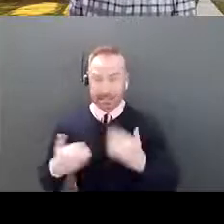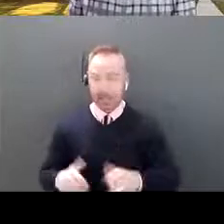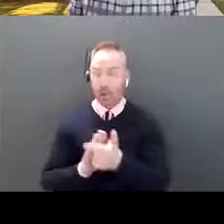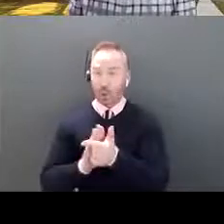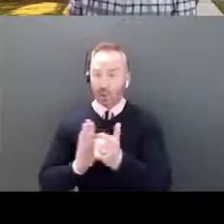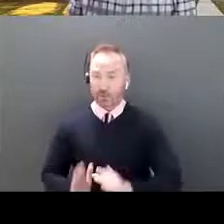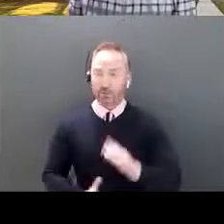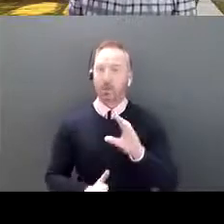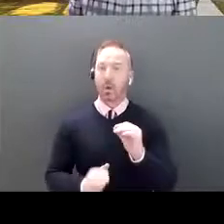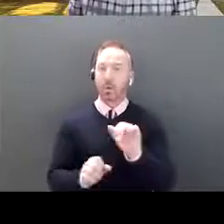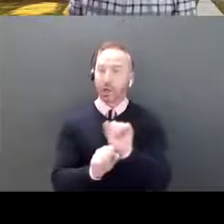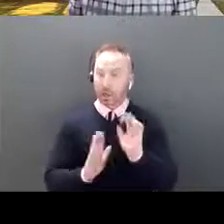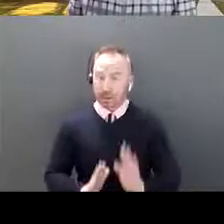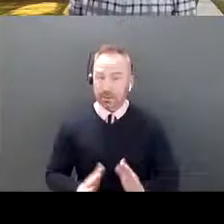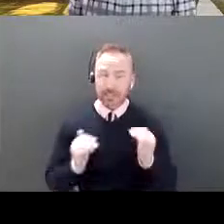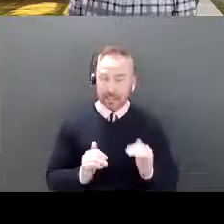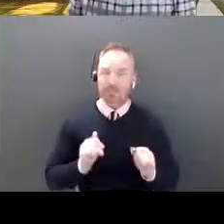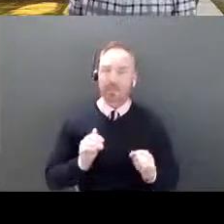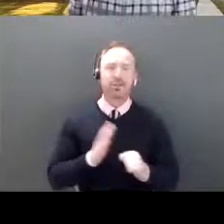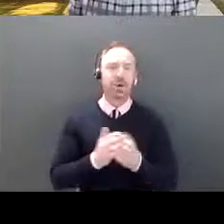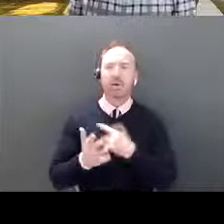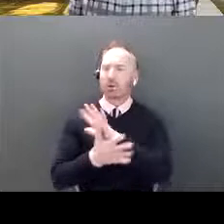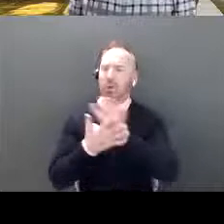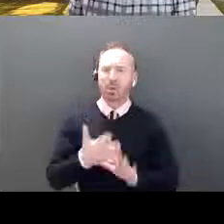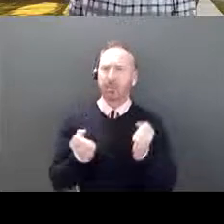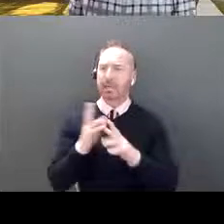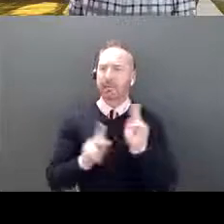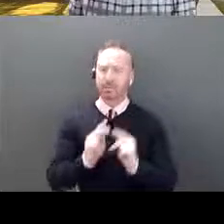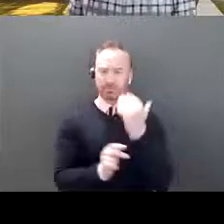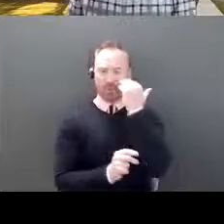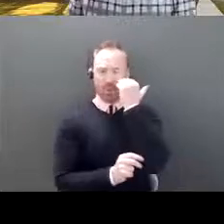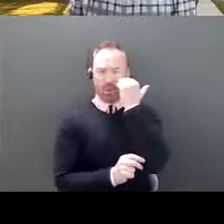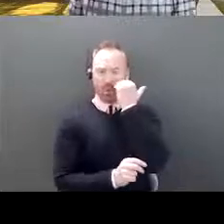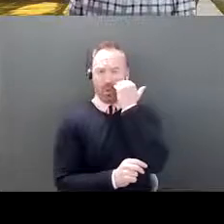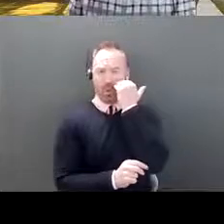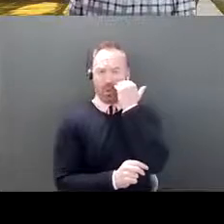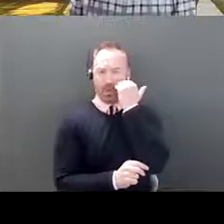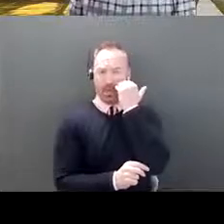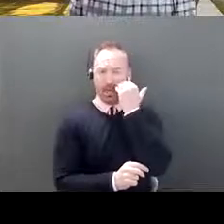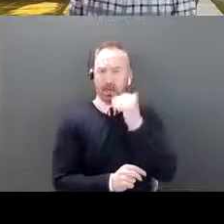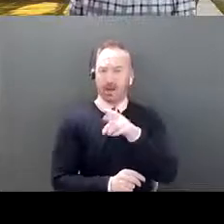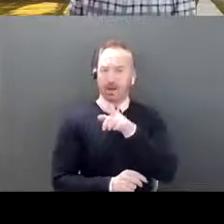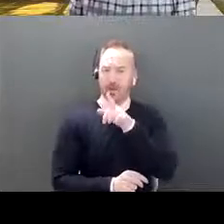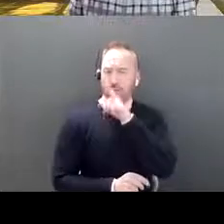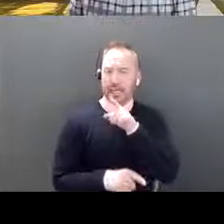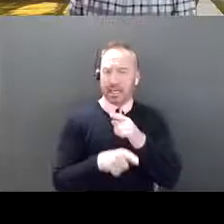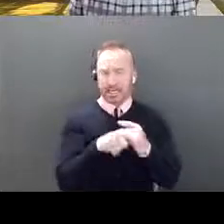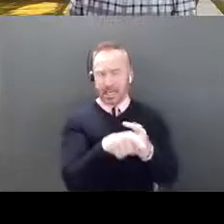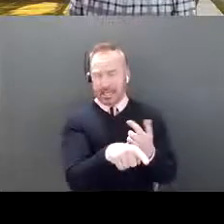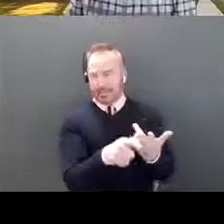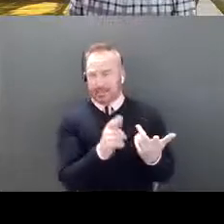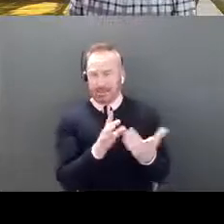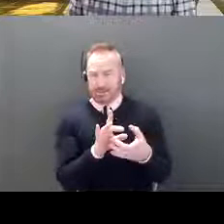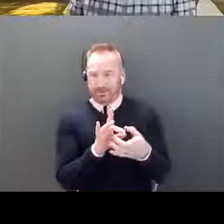co-workers. So a number of people in the extended family network, friendships, and